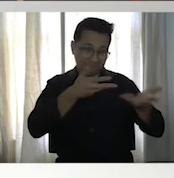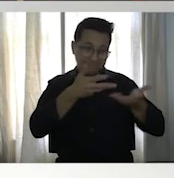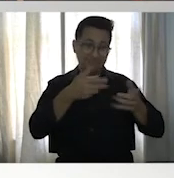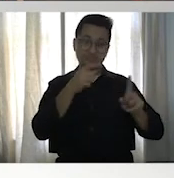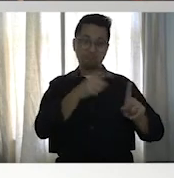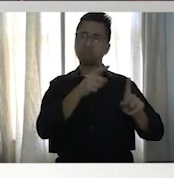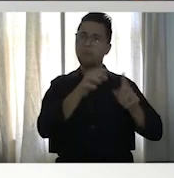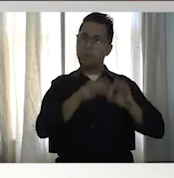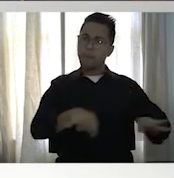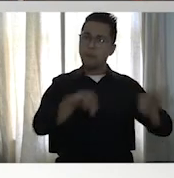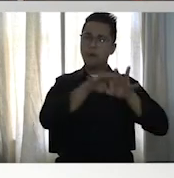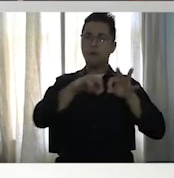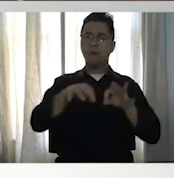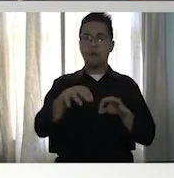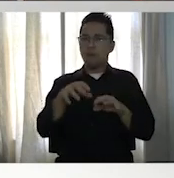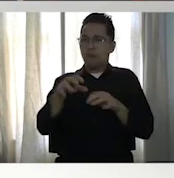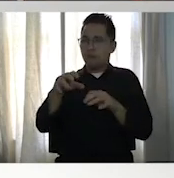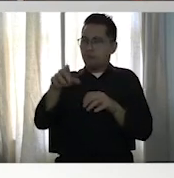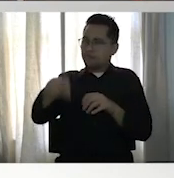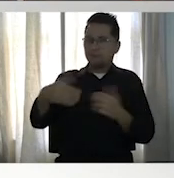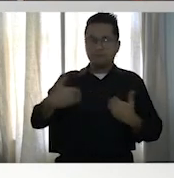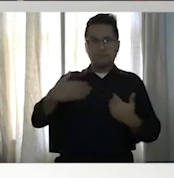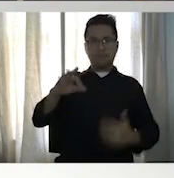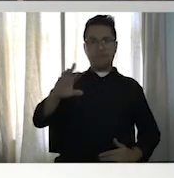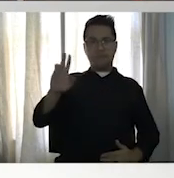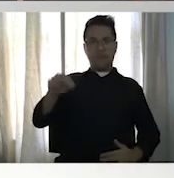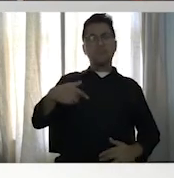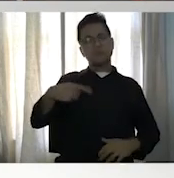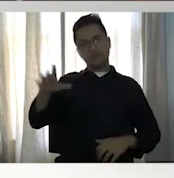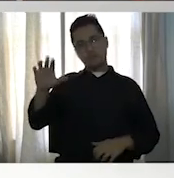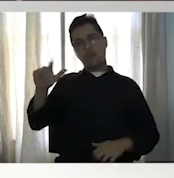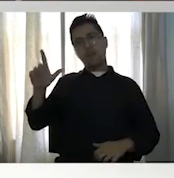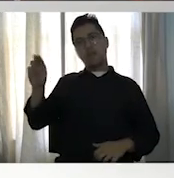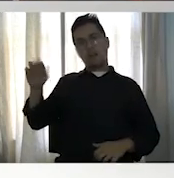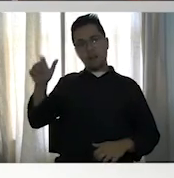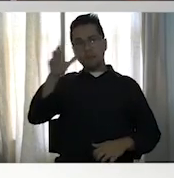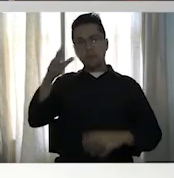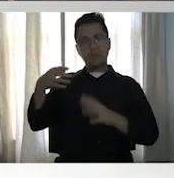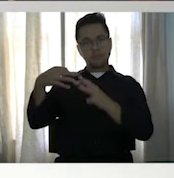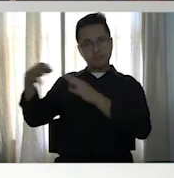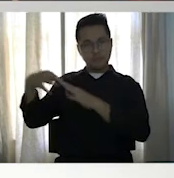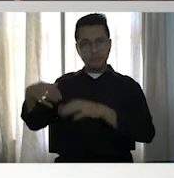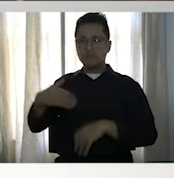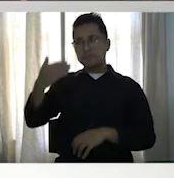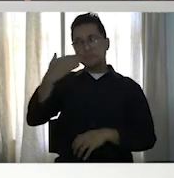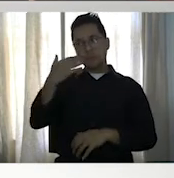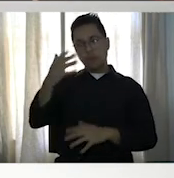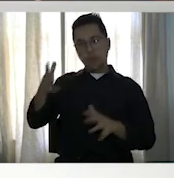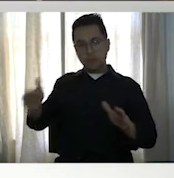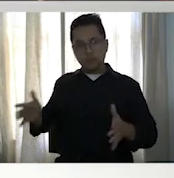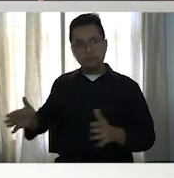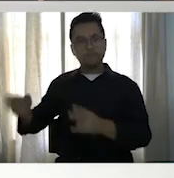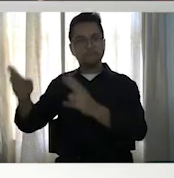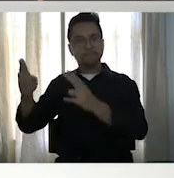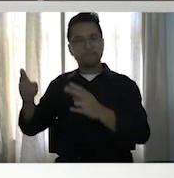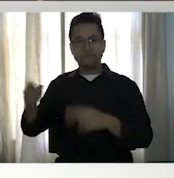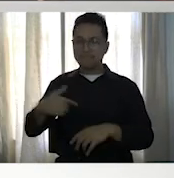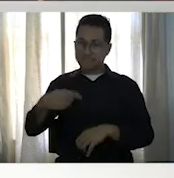so important and having fun. So Alana's going to tell you about some of the games. We'll do it really quick. I know time is almost